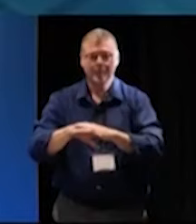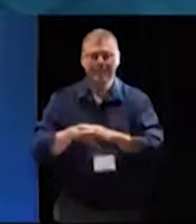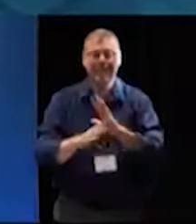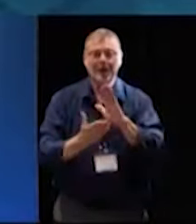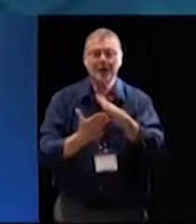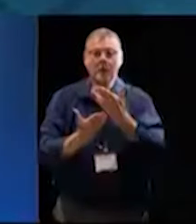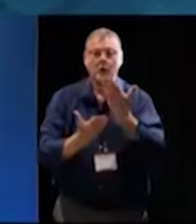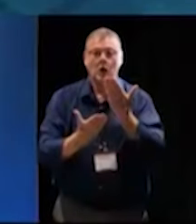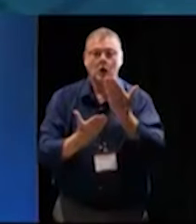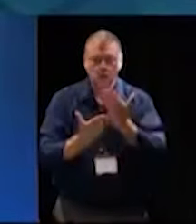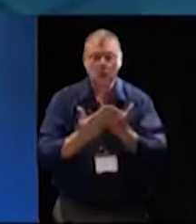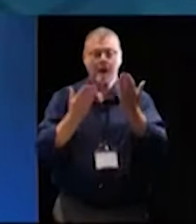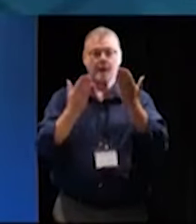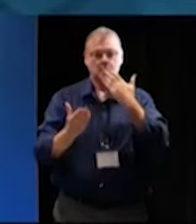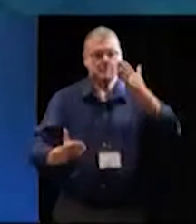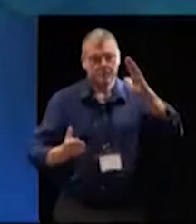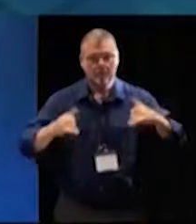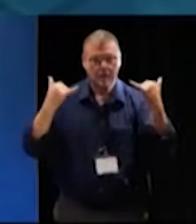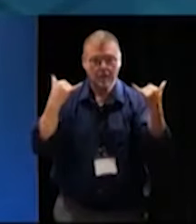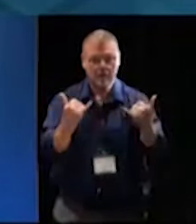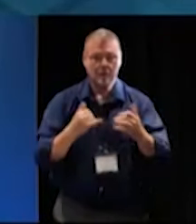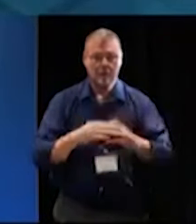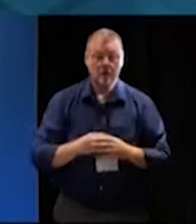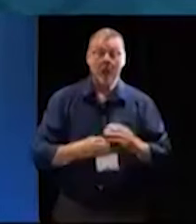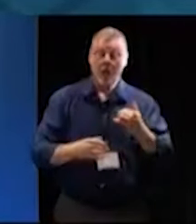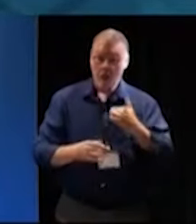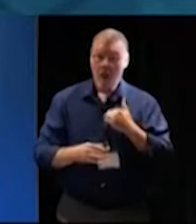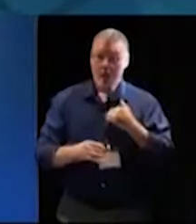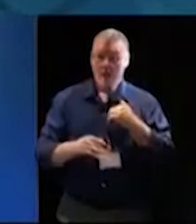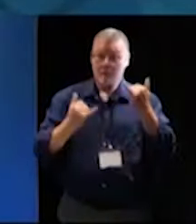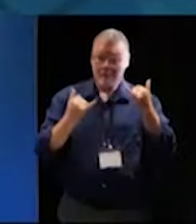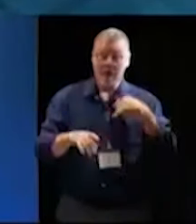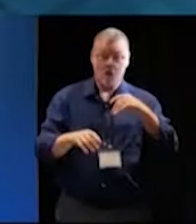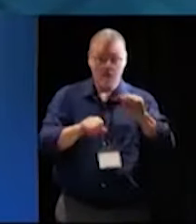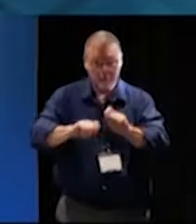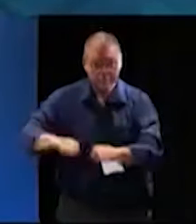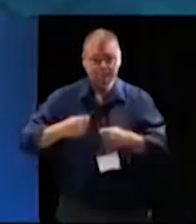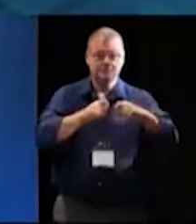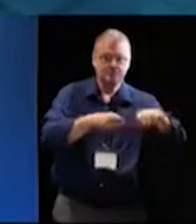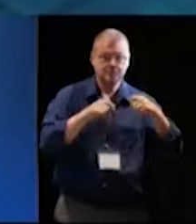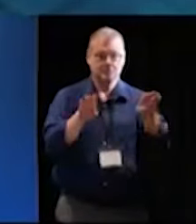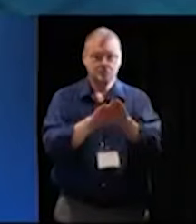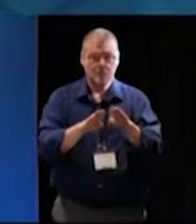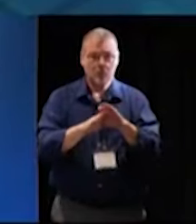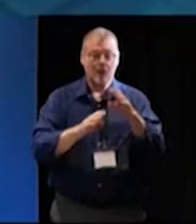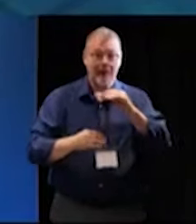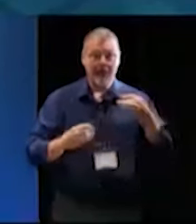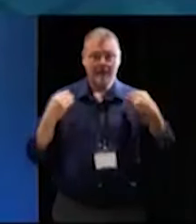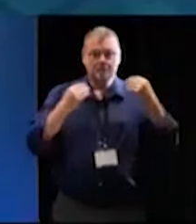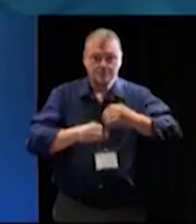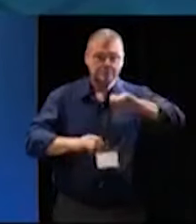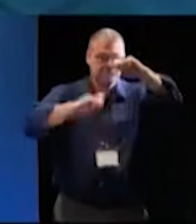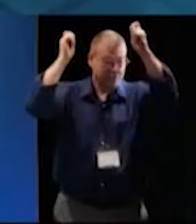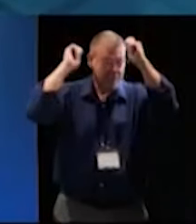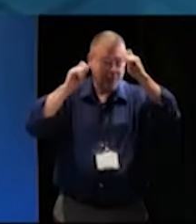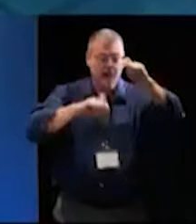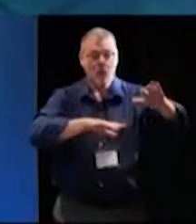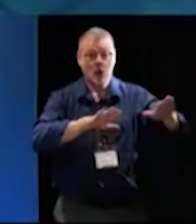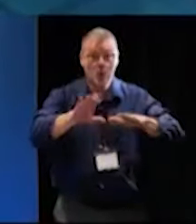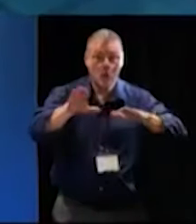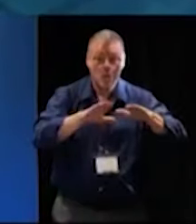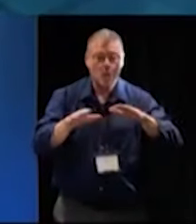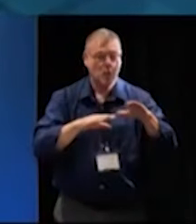with a vengeance. Trust me. I'm the one out there with the boots on and the flak jacket and the hat walking into,